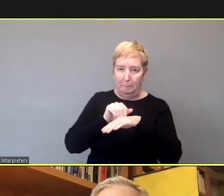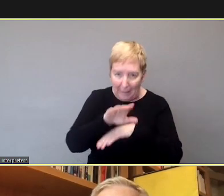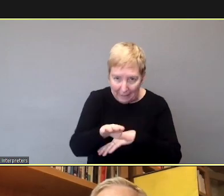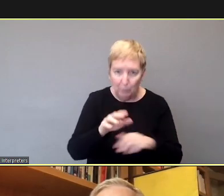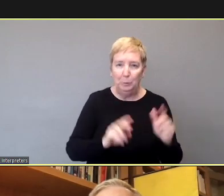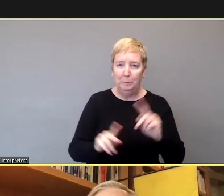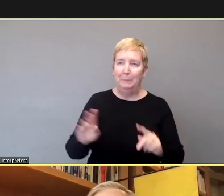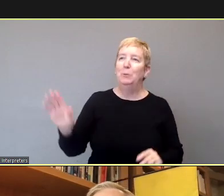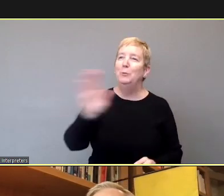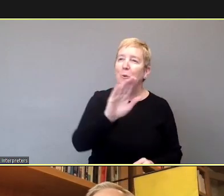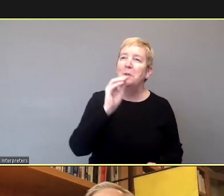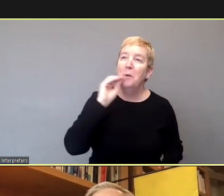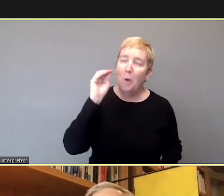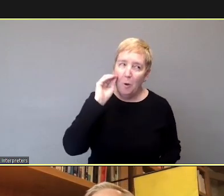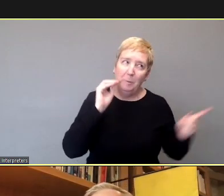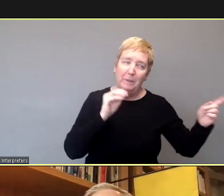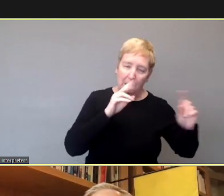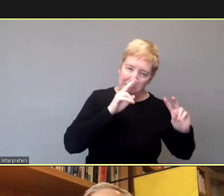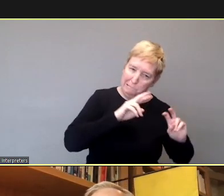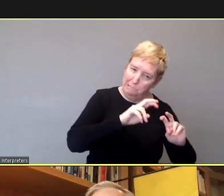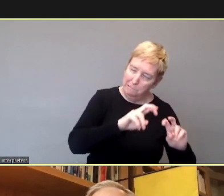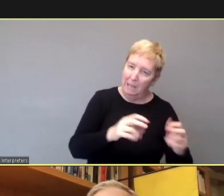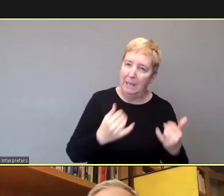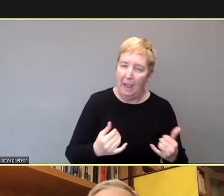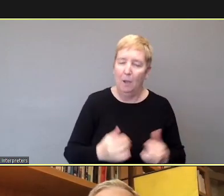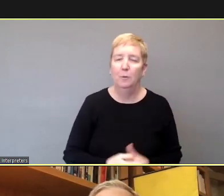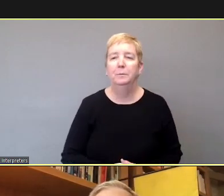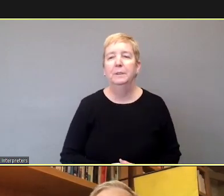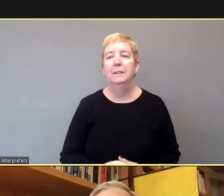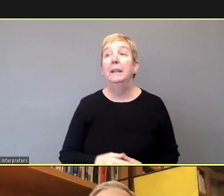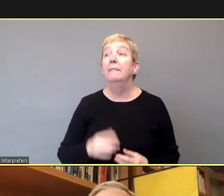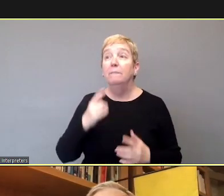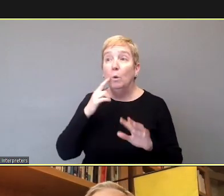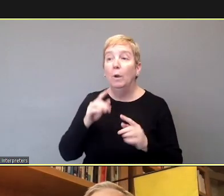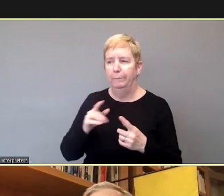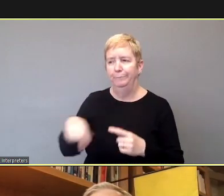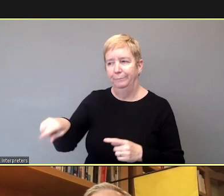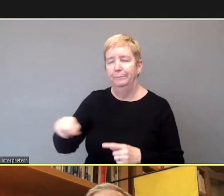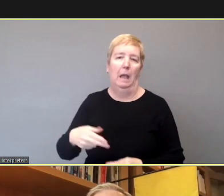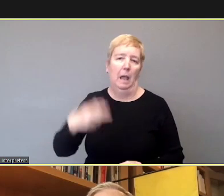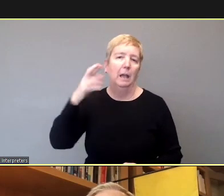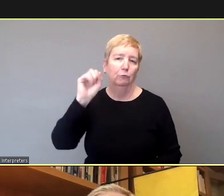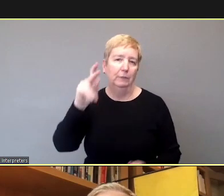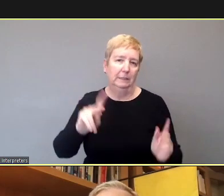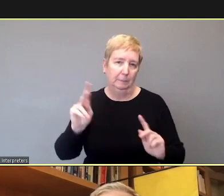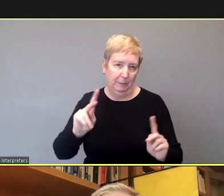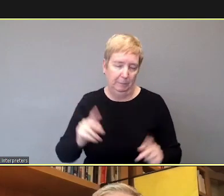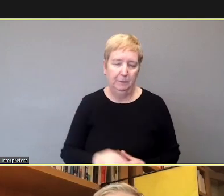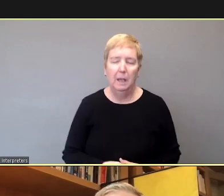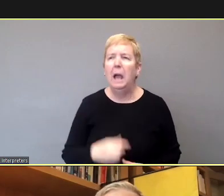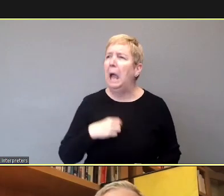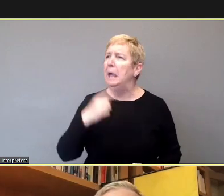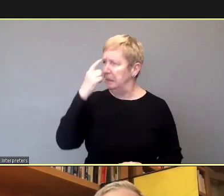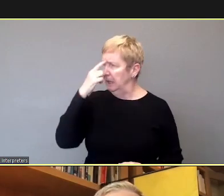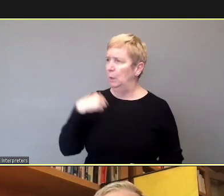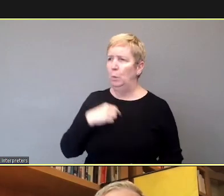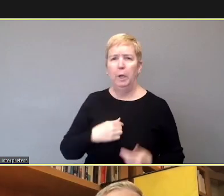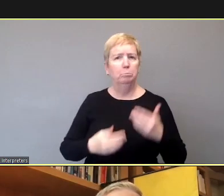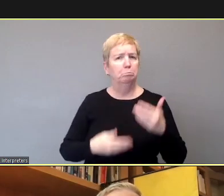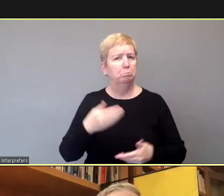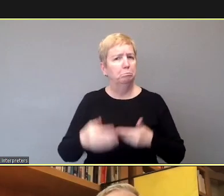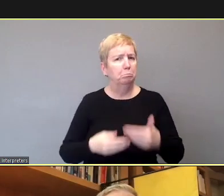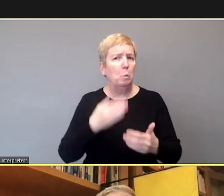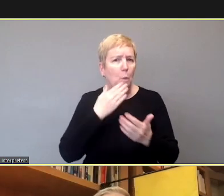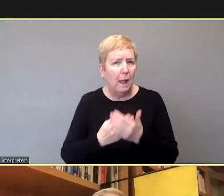Mexicans' homes who are at especially high risk as well. So I think we're doing pretty well. I think we're ahead of the